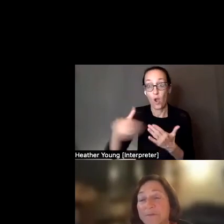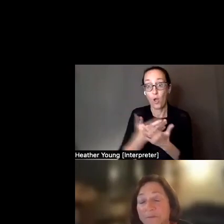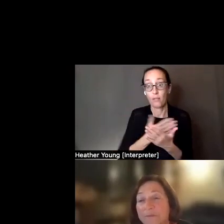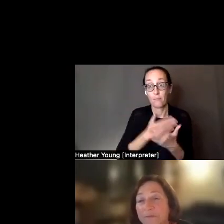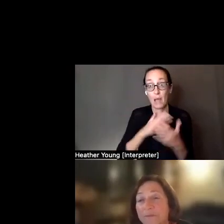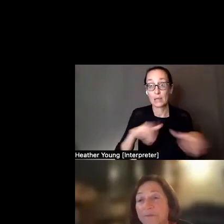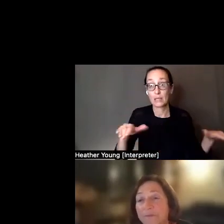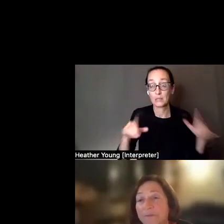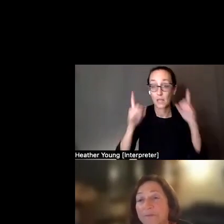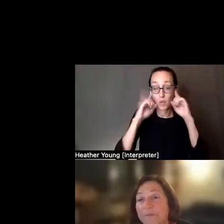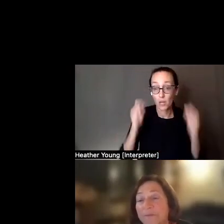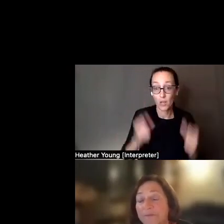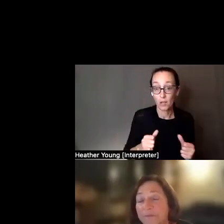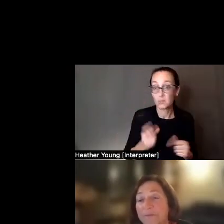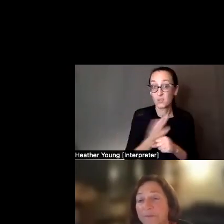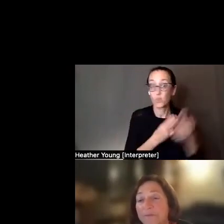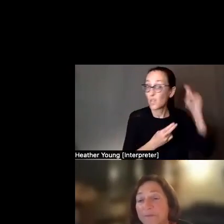they're using hearing aids or